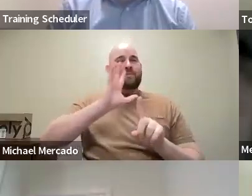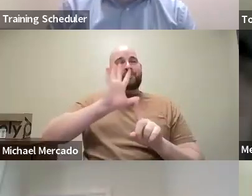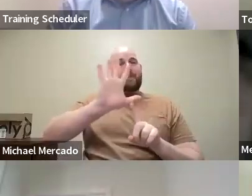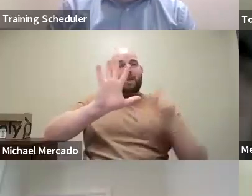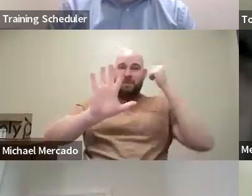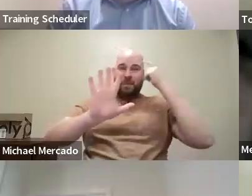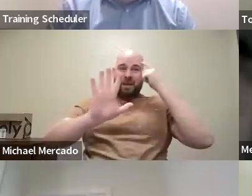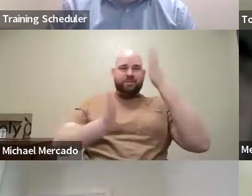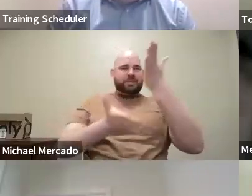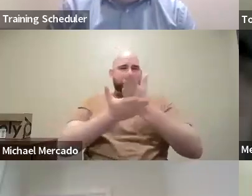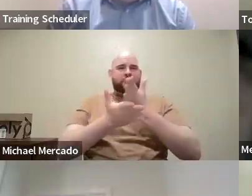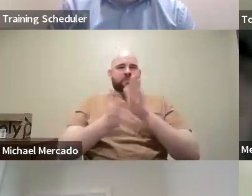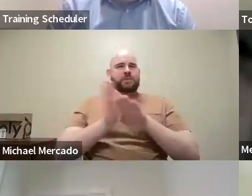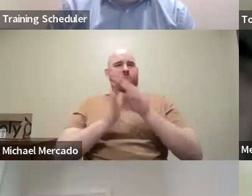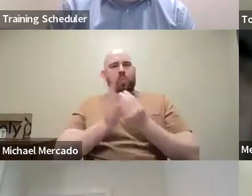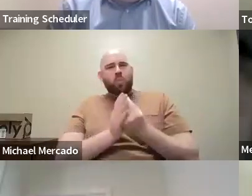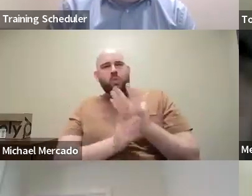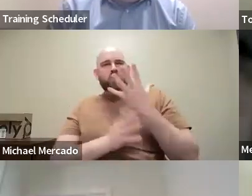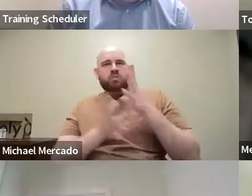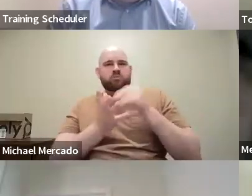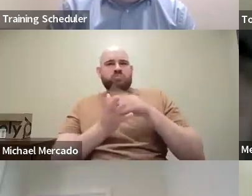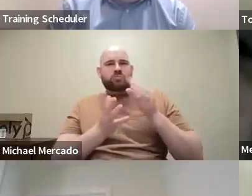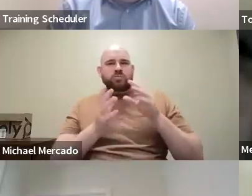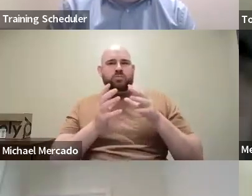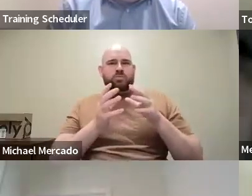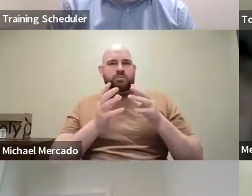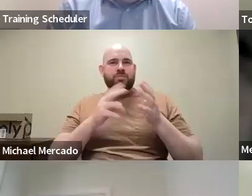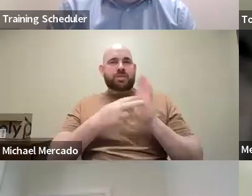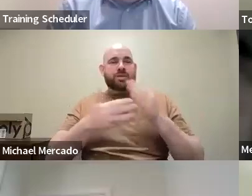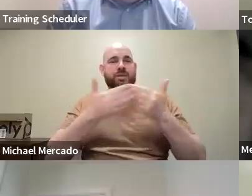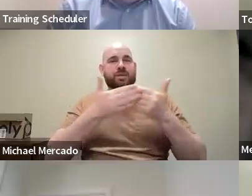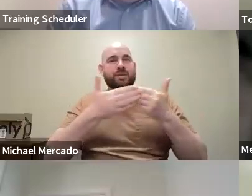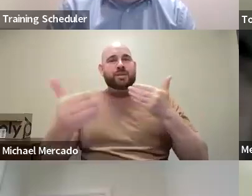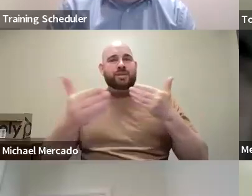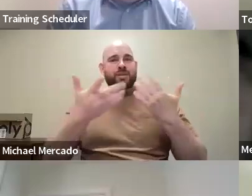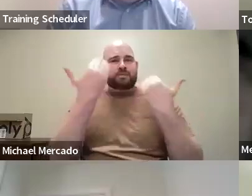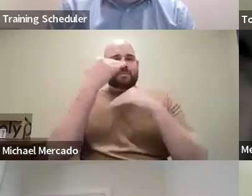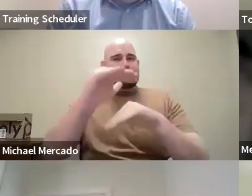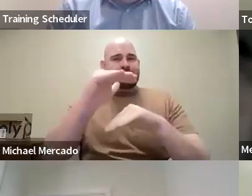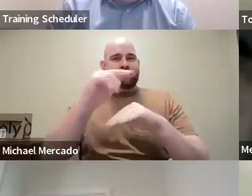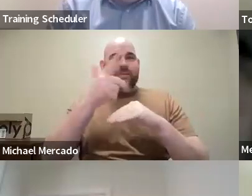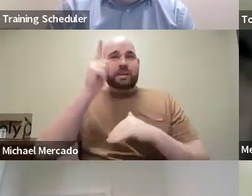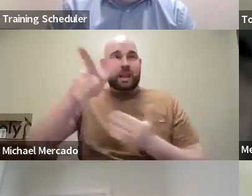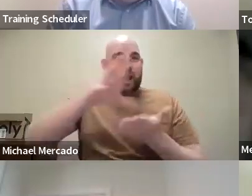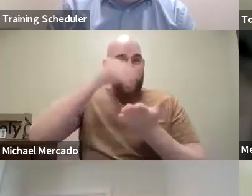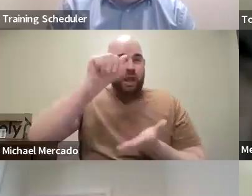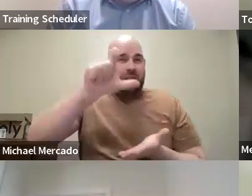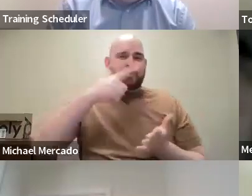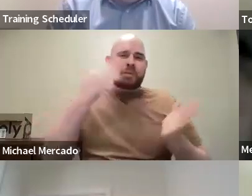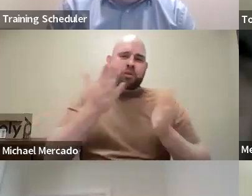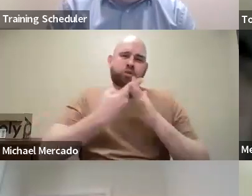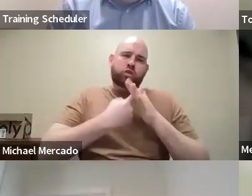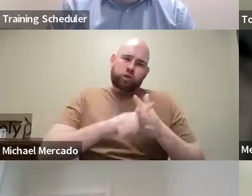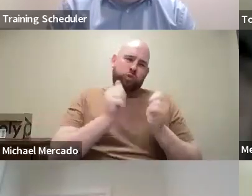sign language, they struggle orally, and then by 5, the brain has stopped developing